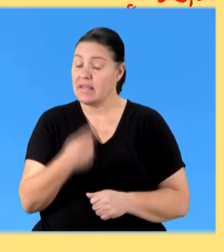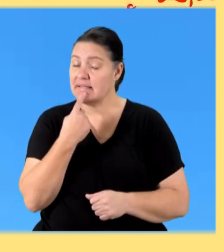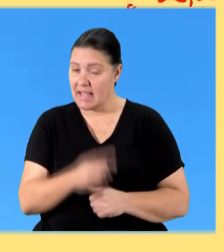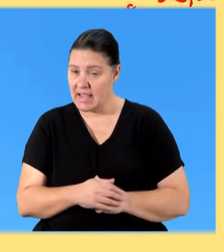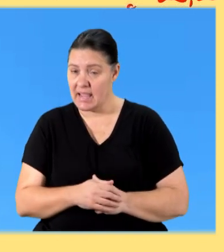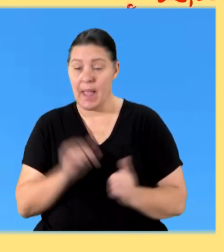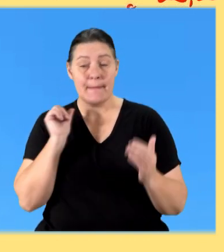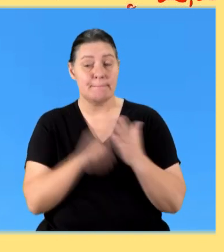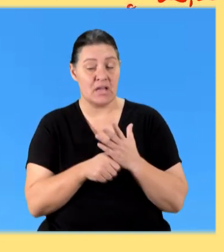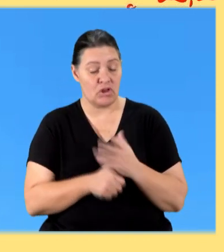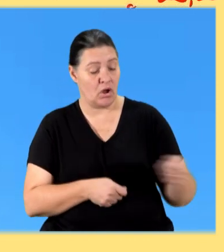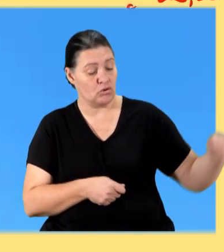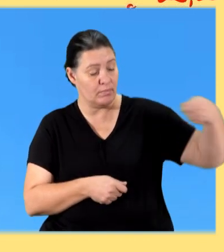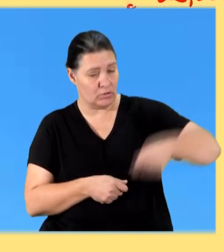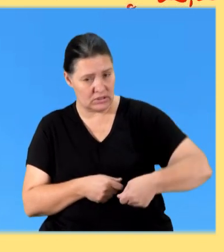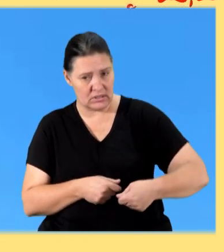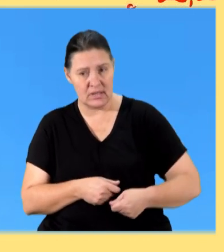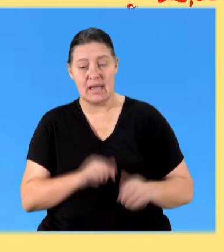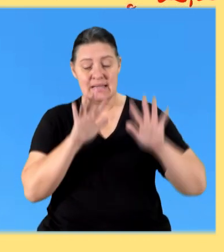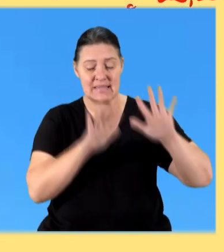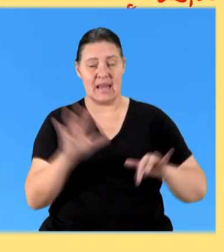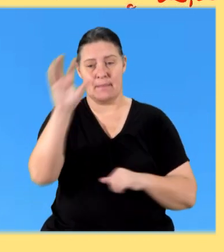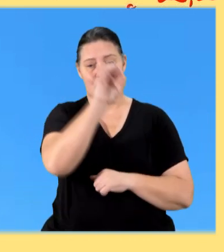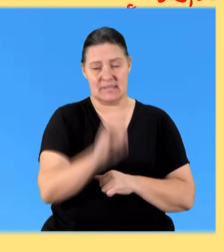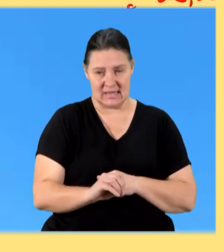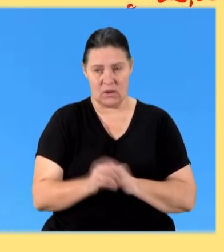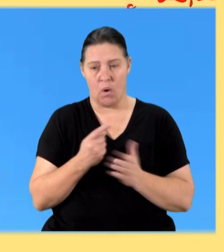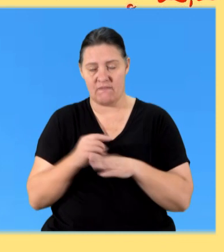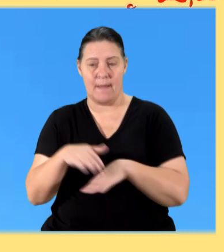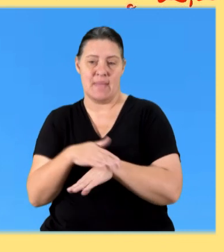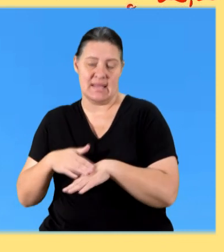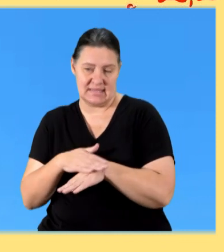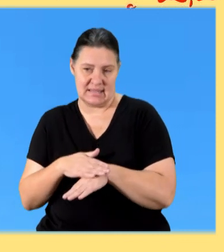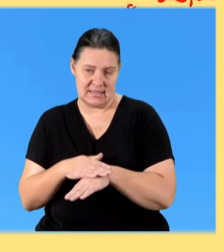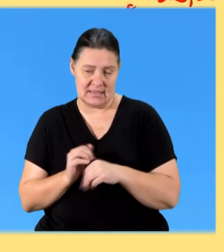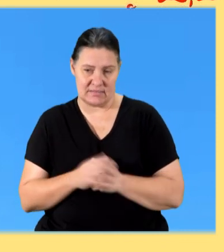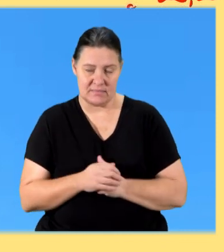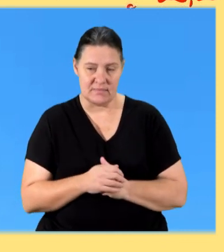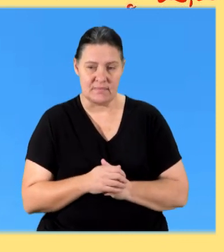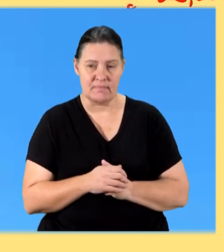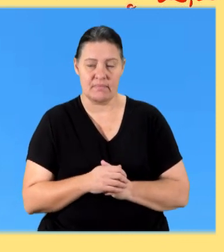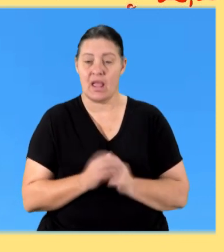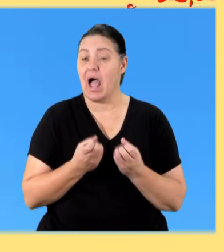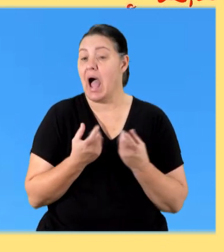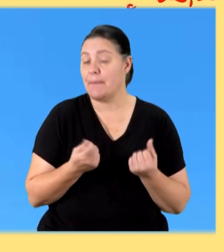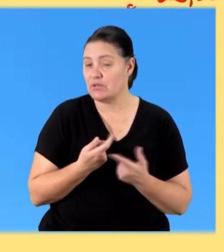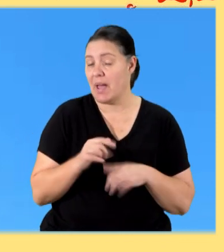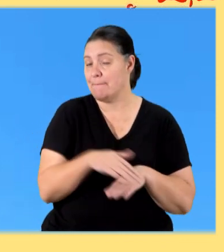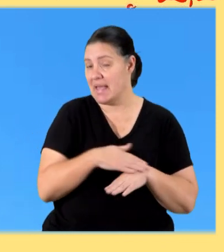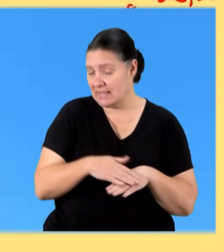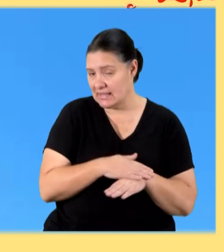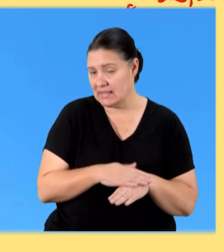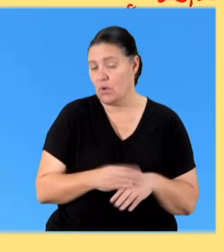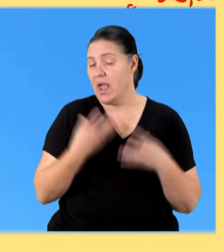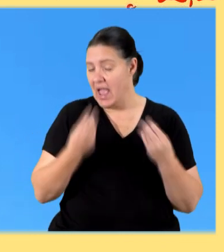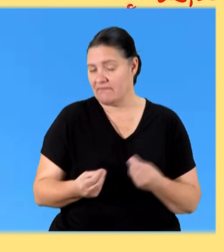say the pension fund contribution, it is 10% of the basic, 10% of the basic. How much is my basic? We